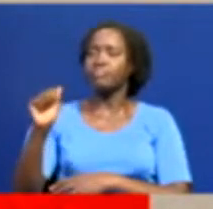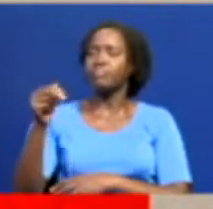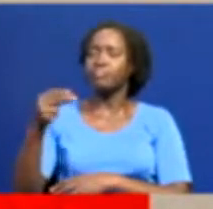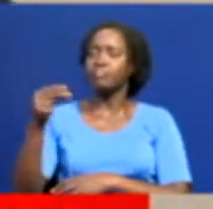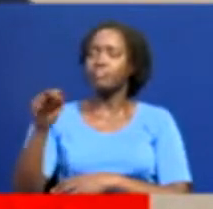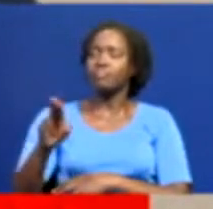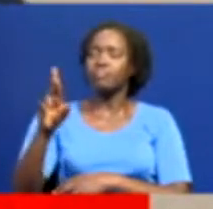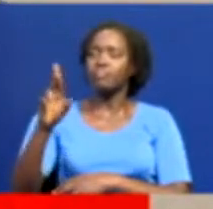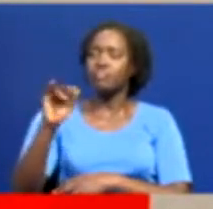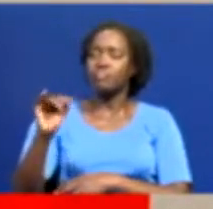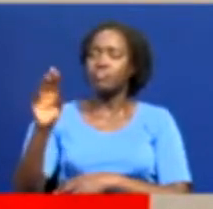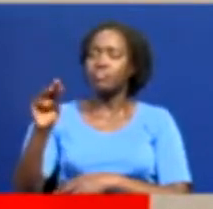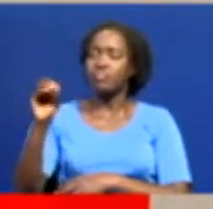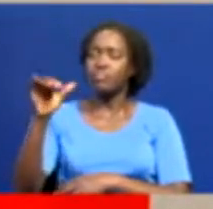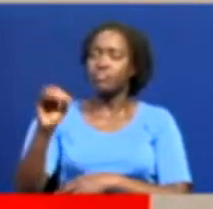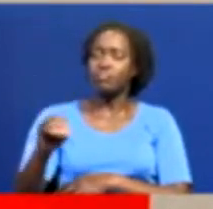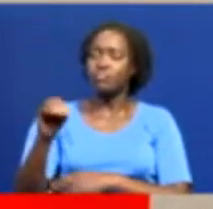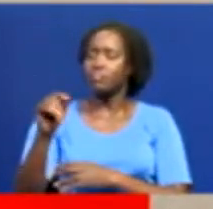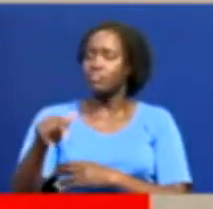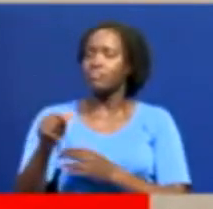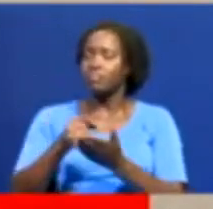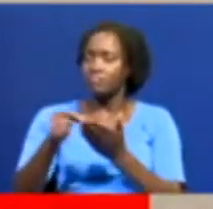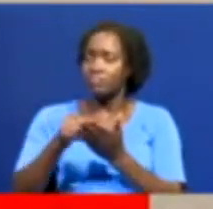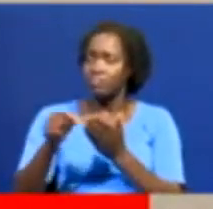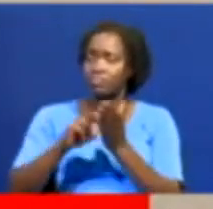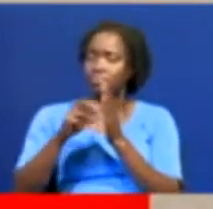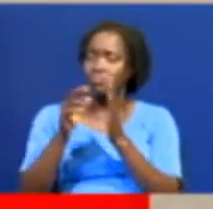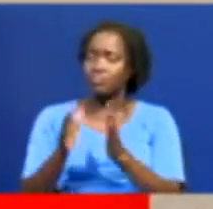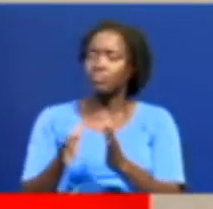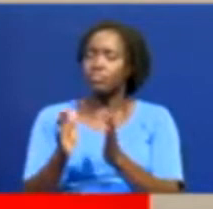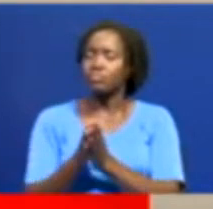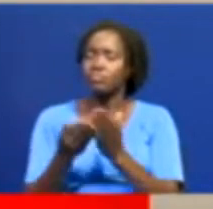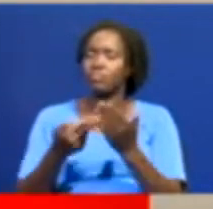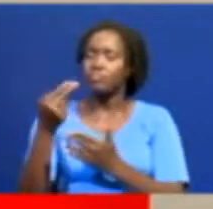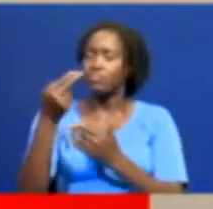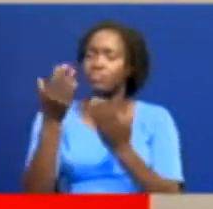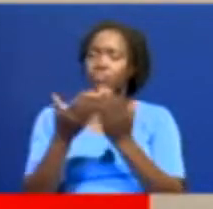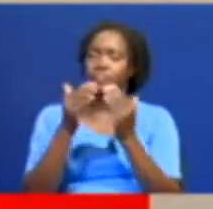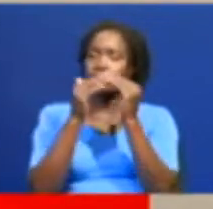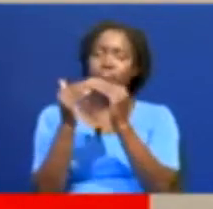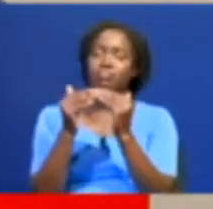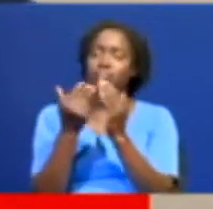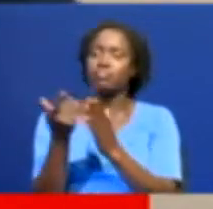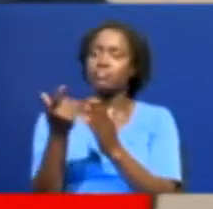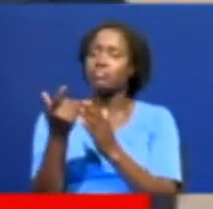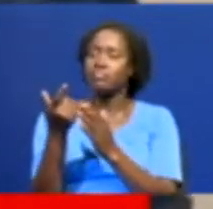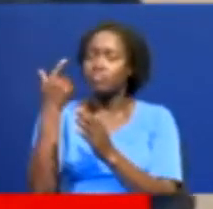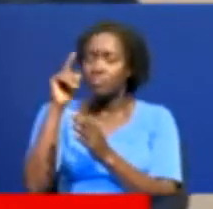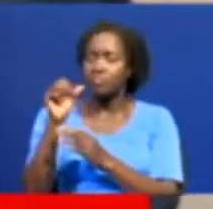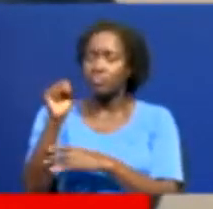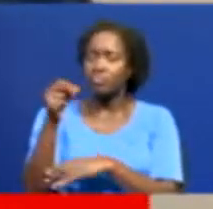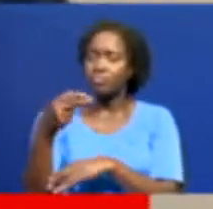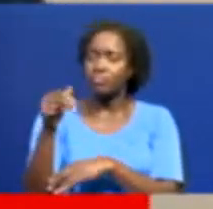signing with the contractor that is Higher Services Limited for the Shauri Moyo B. We